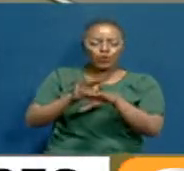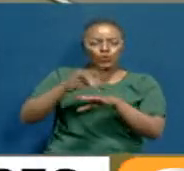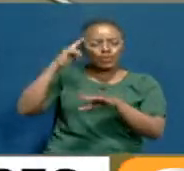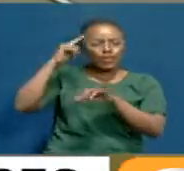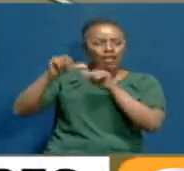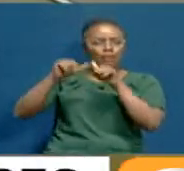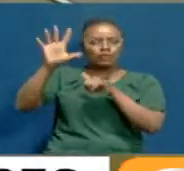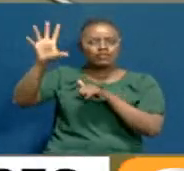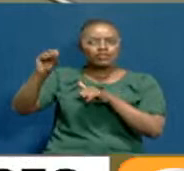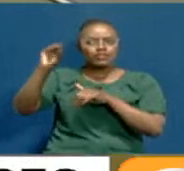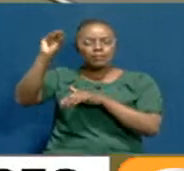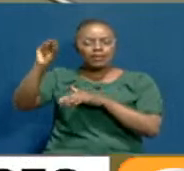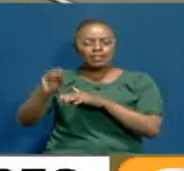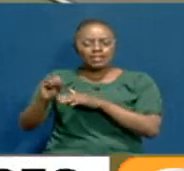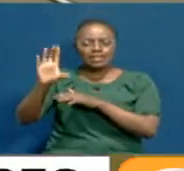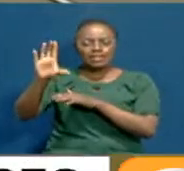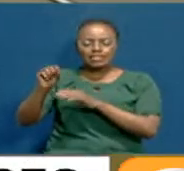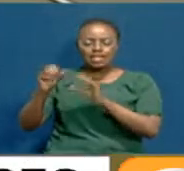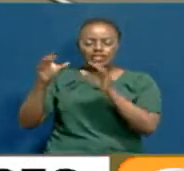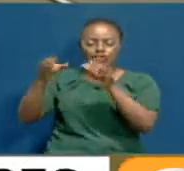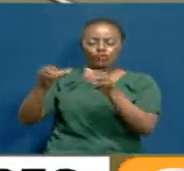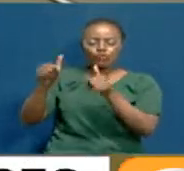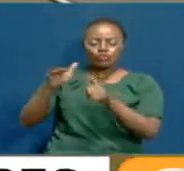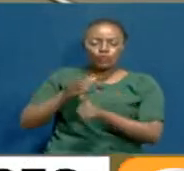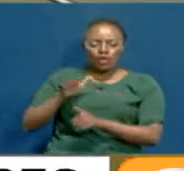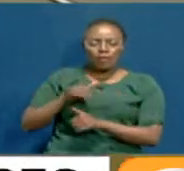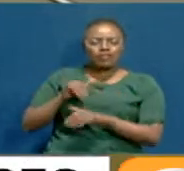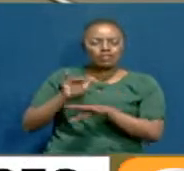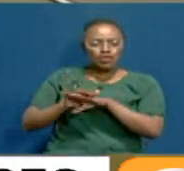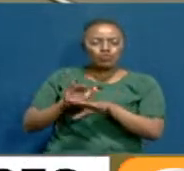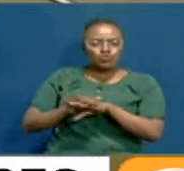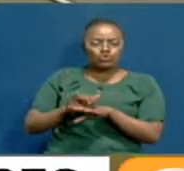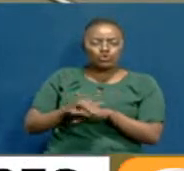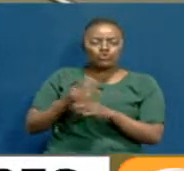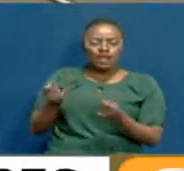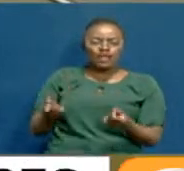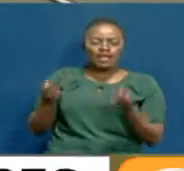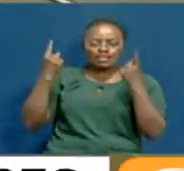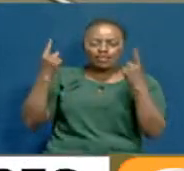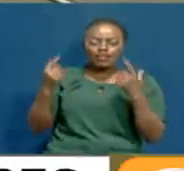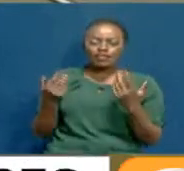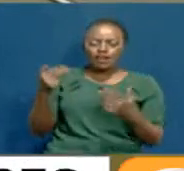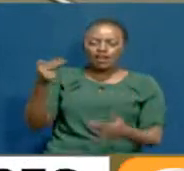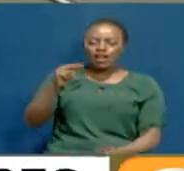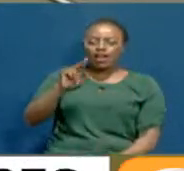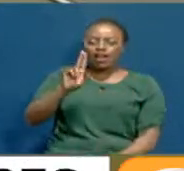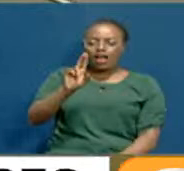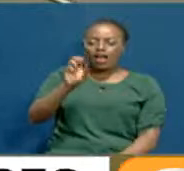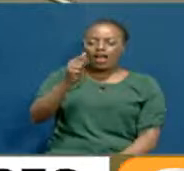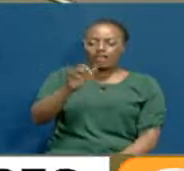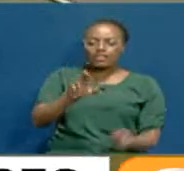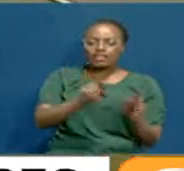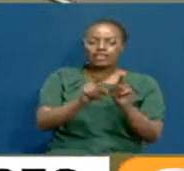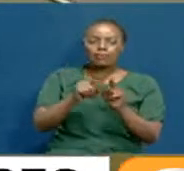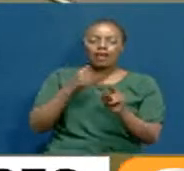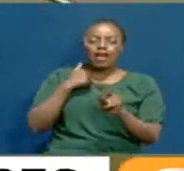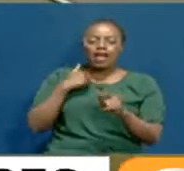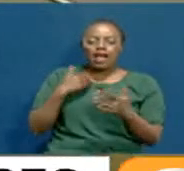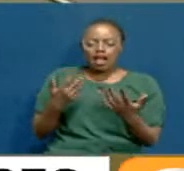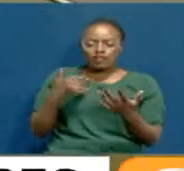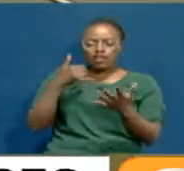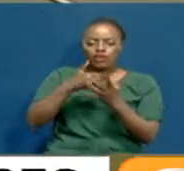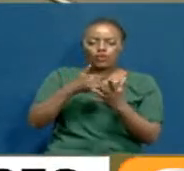about a 50% cabinet that's going to be on women. It's refreshing to understand a hustler fund that will actually go into